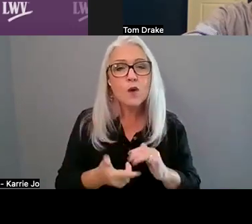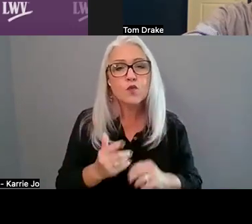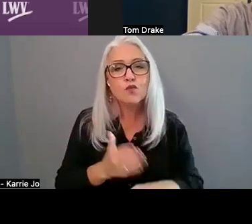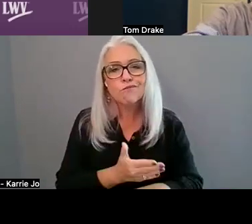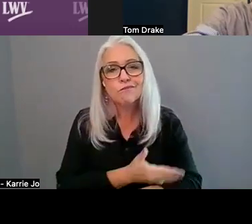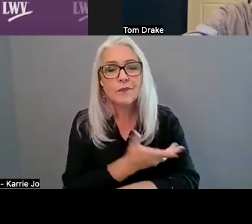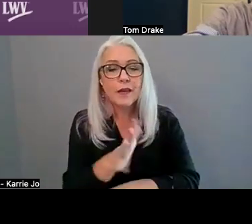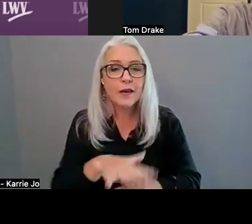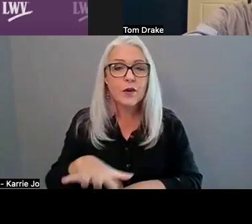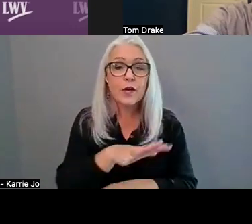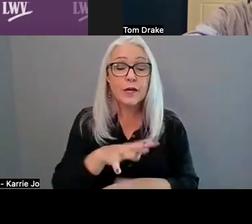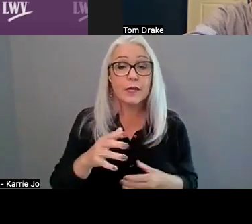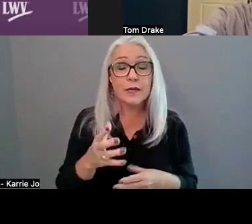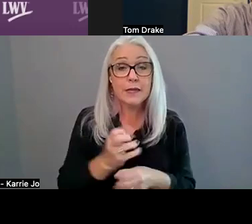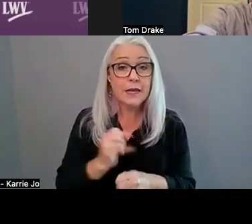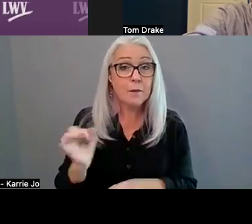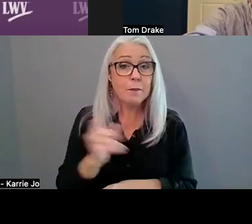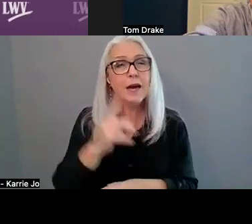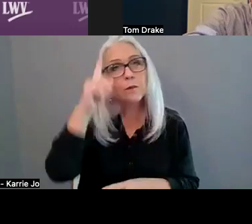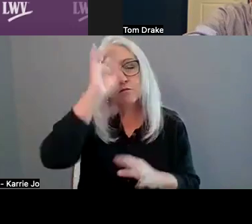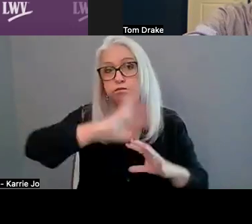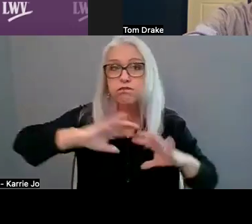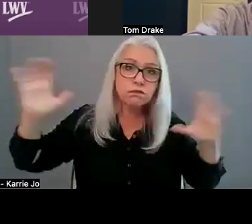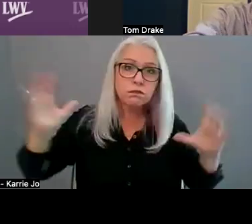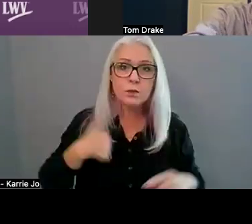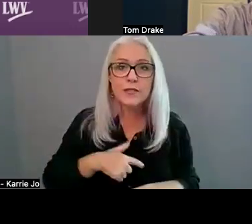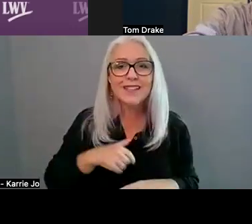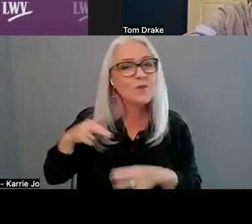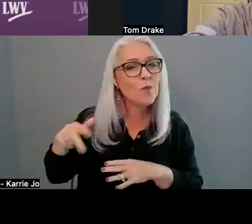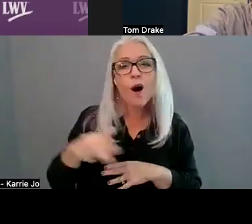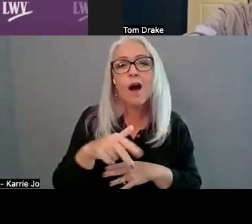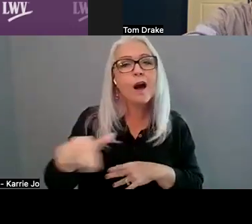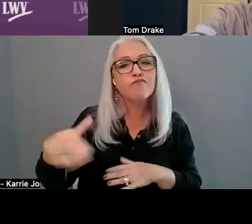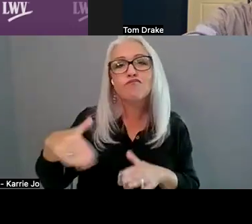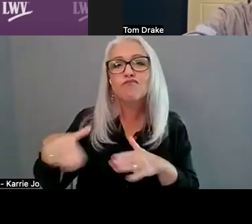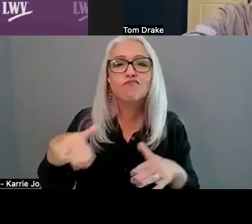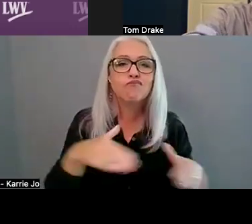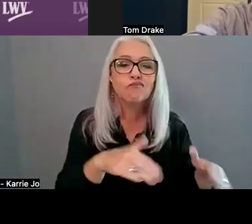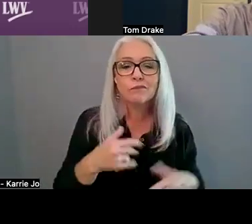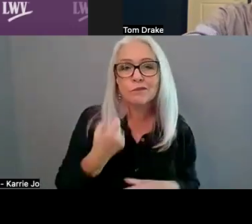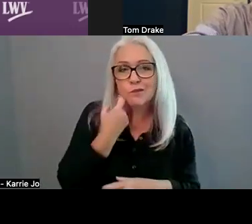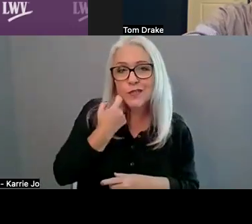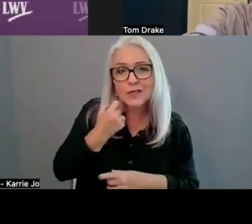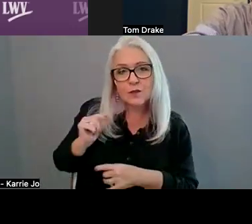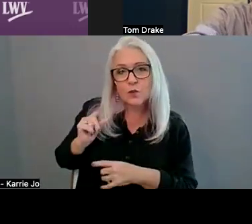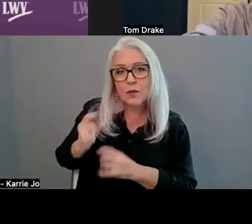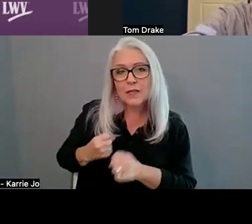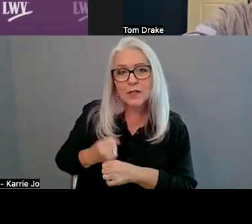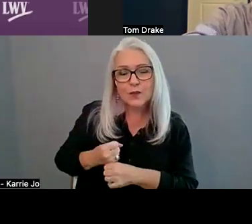get it back to the way it was, that I remember being able to walk down just in the last 20 years. And I think it's